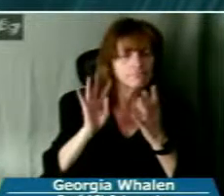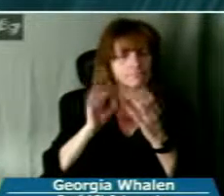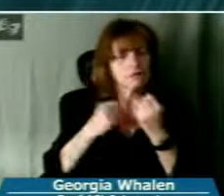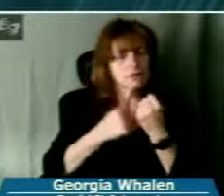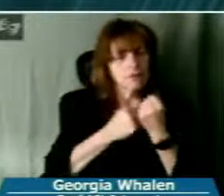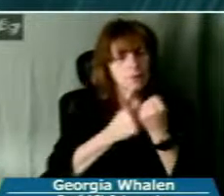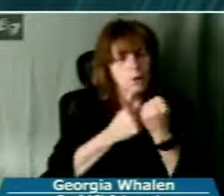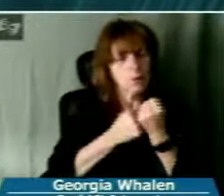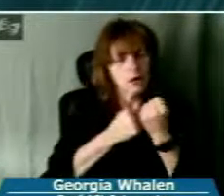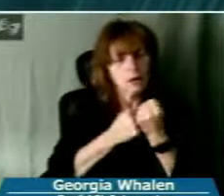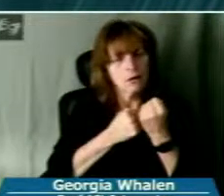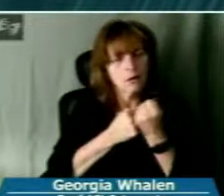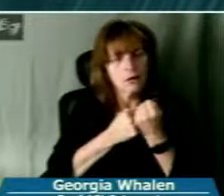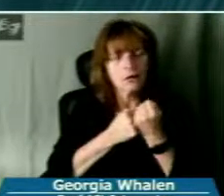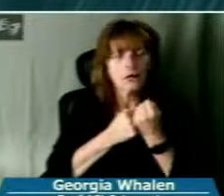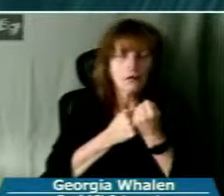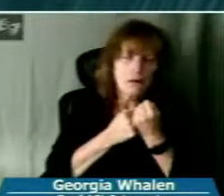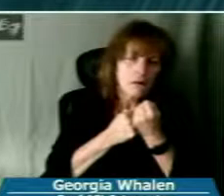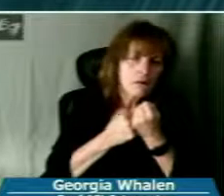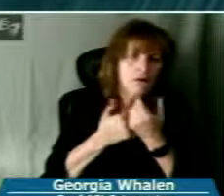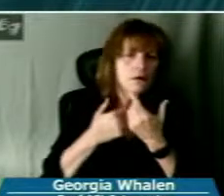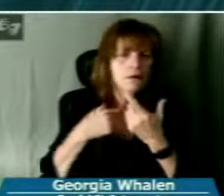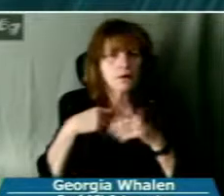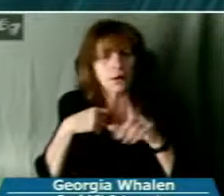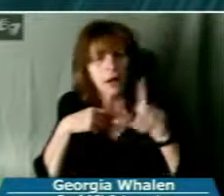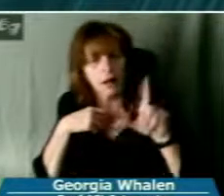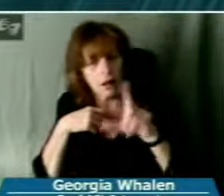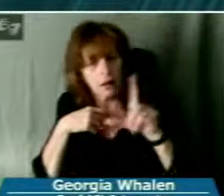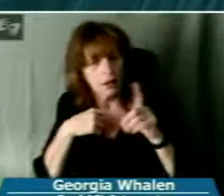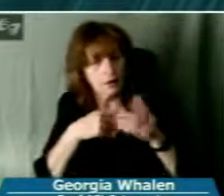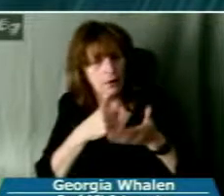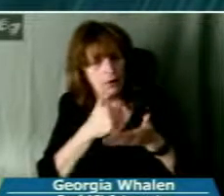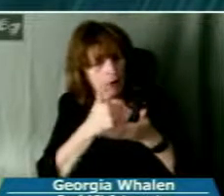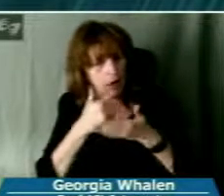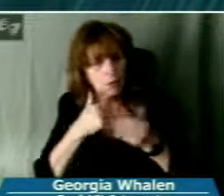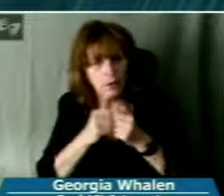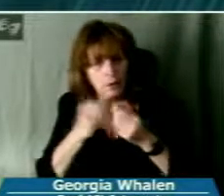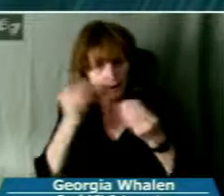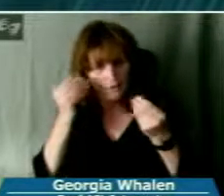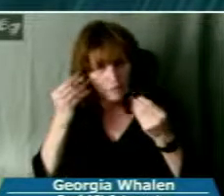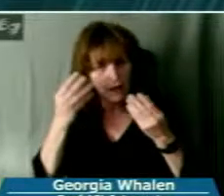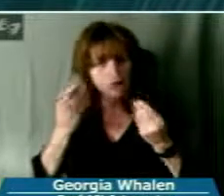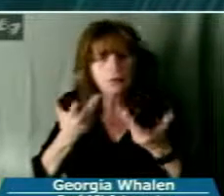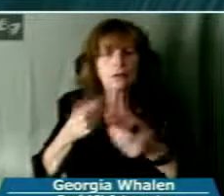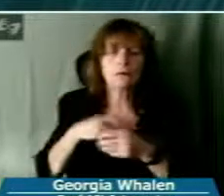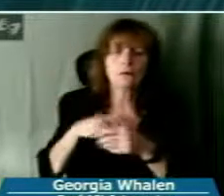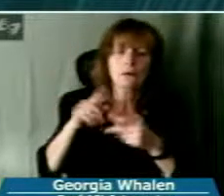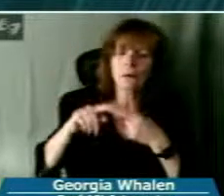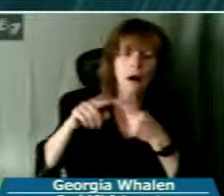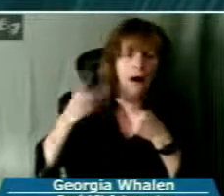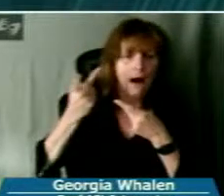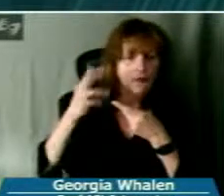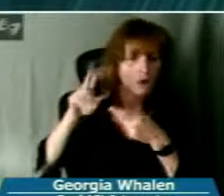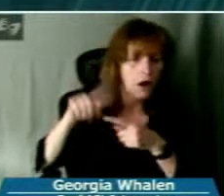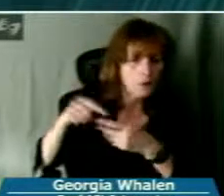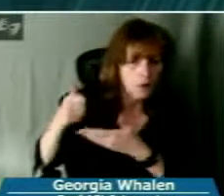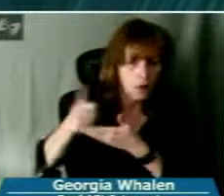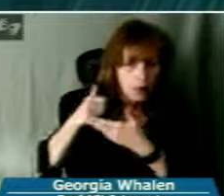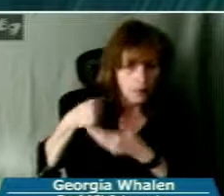the data management from people like the library and from our other colleagues within the city, within human resources. We've been fortunate to